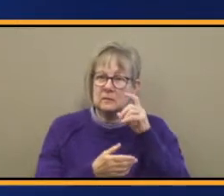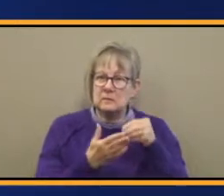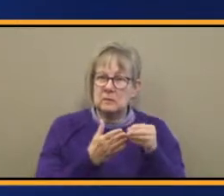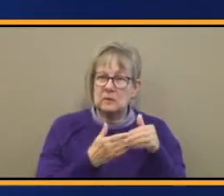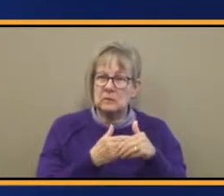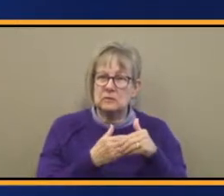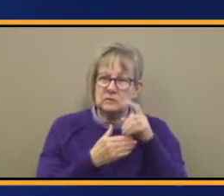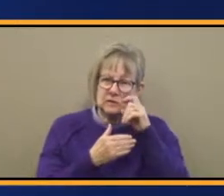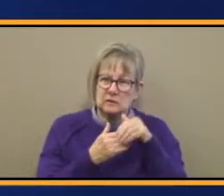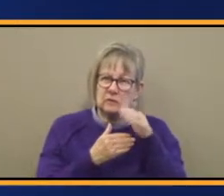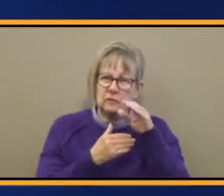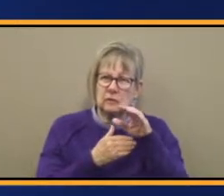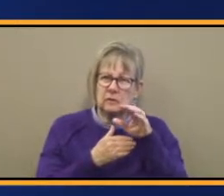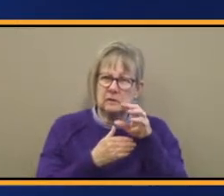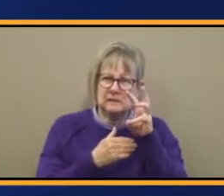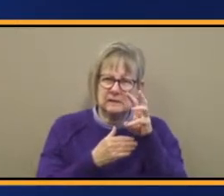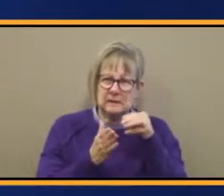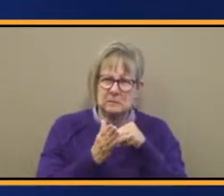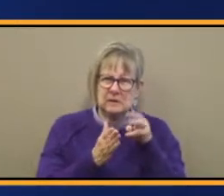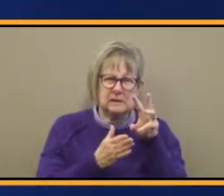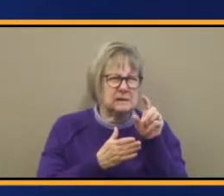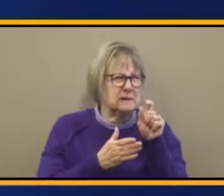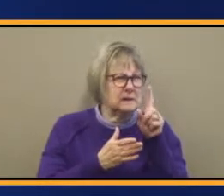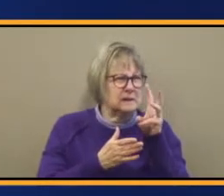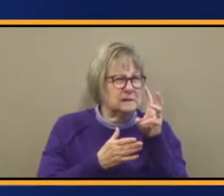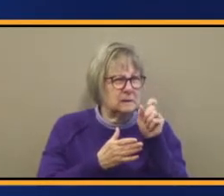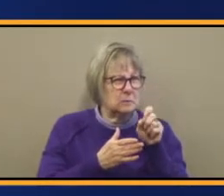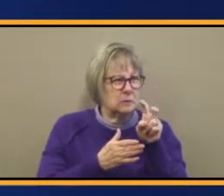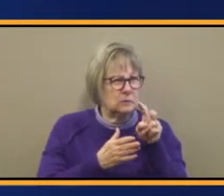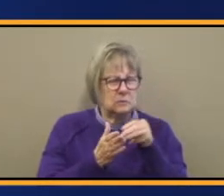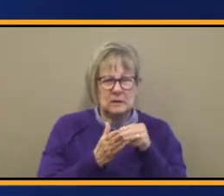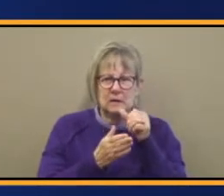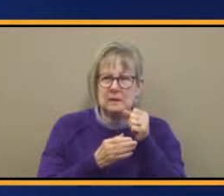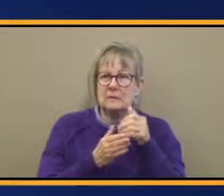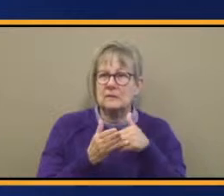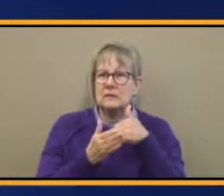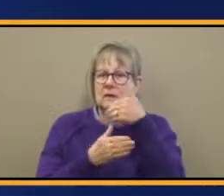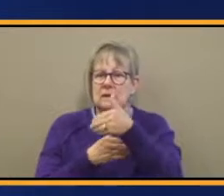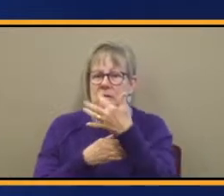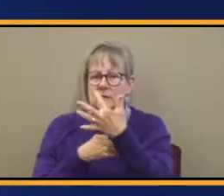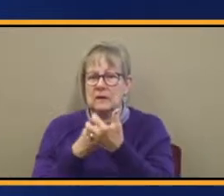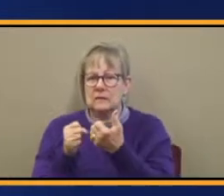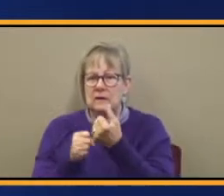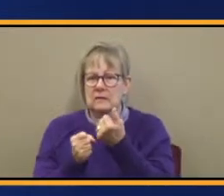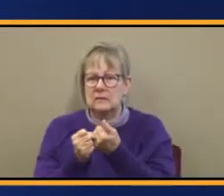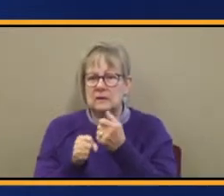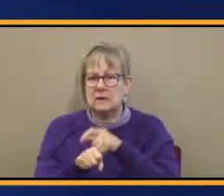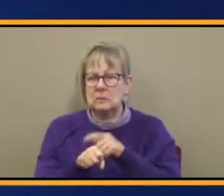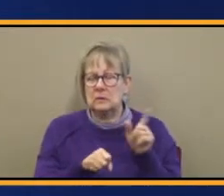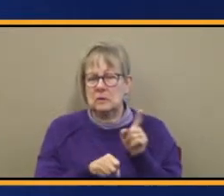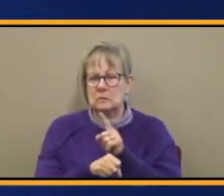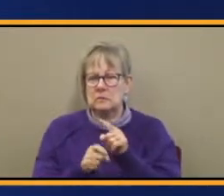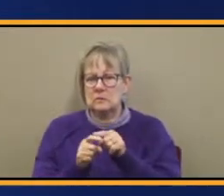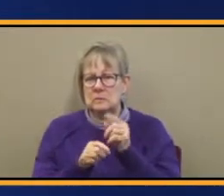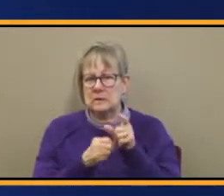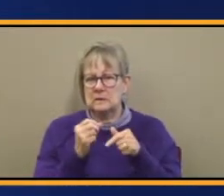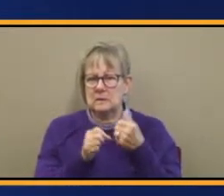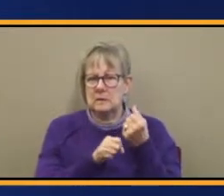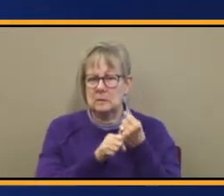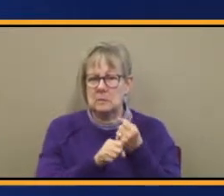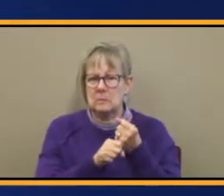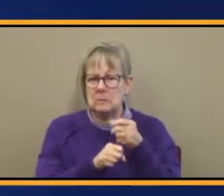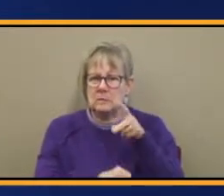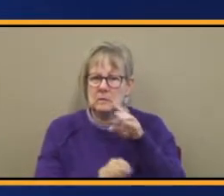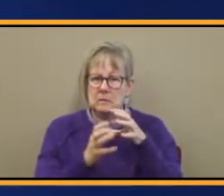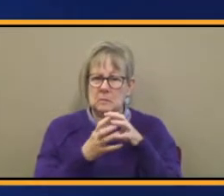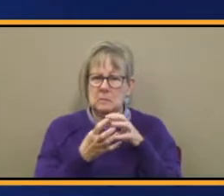like $6.2, $6.3 million over the next 5 years. So every year we bring a CIP to council for the ballpark that will encompass the next 5 years. The total expense was what, though?